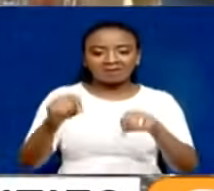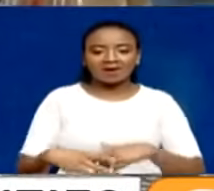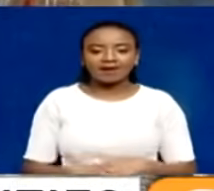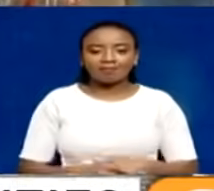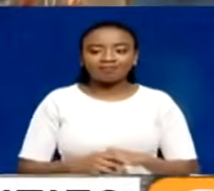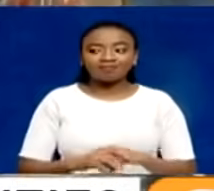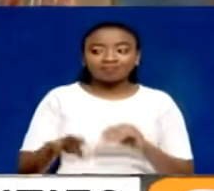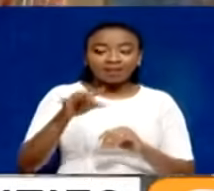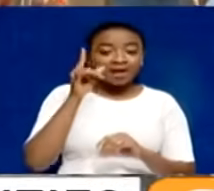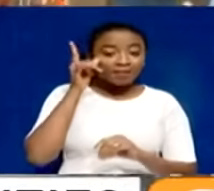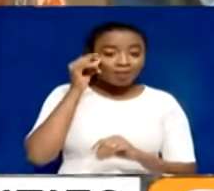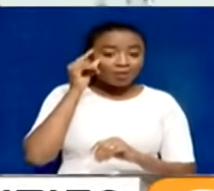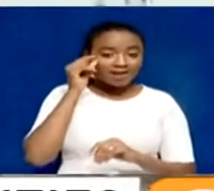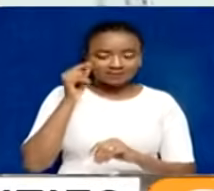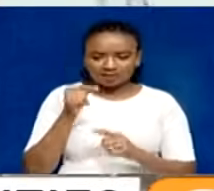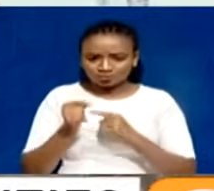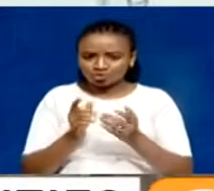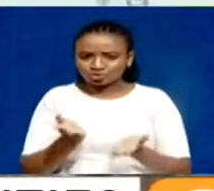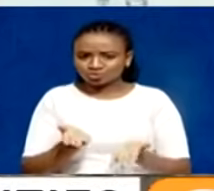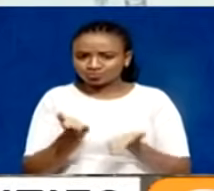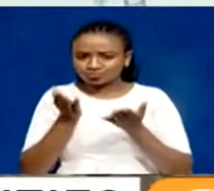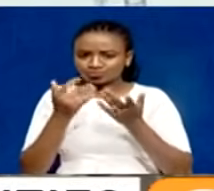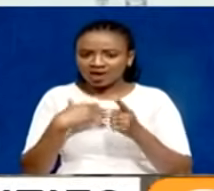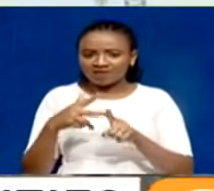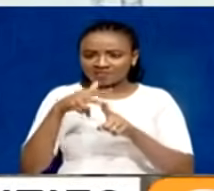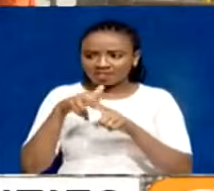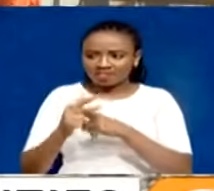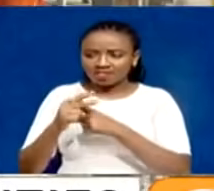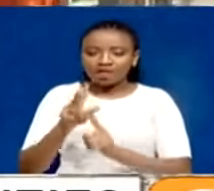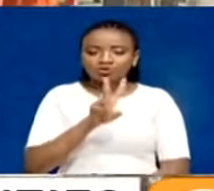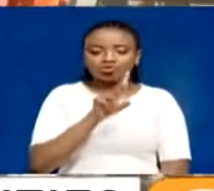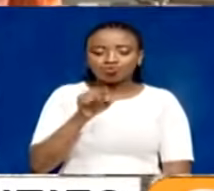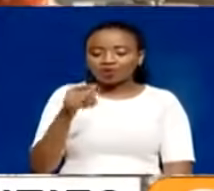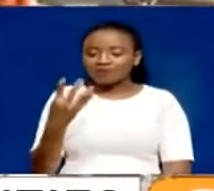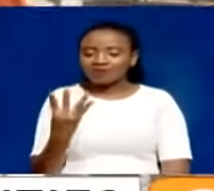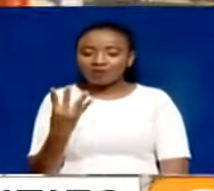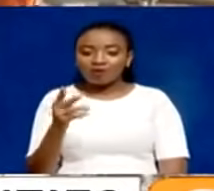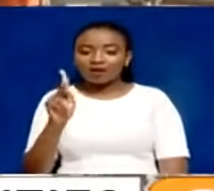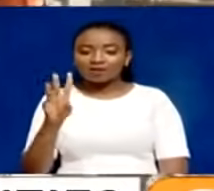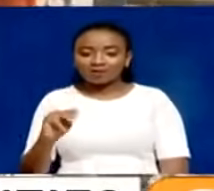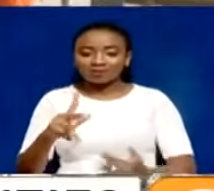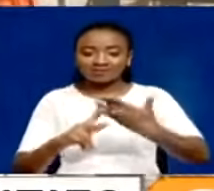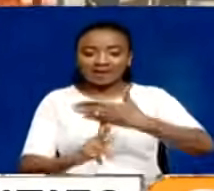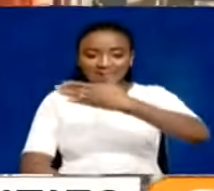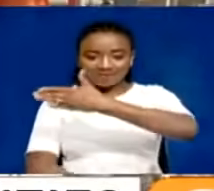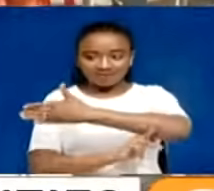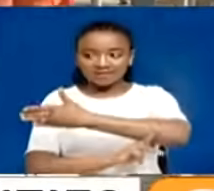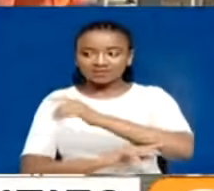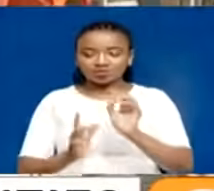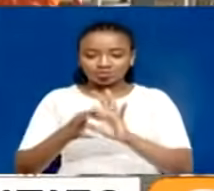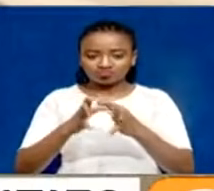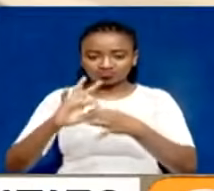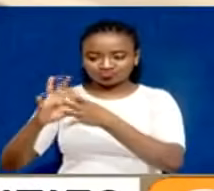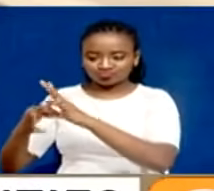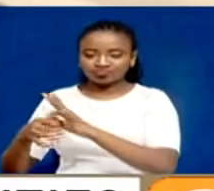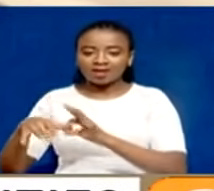Mombasa is slowly adapting to the new look. The ongoing construction of a 2.4-kilometer bridge from Mwache to Mteza, connecting the